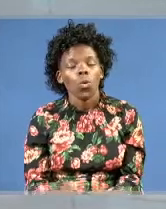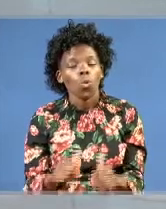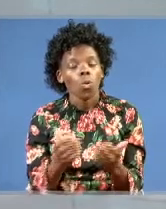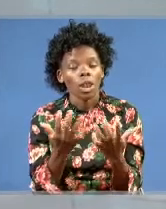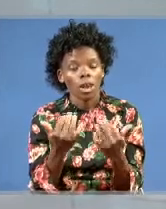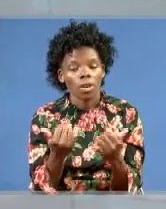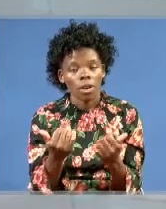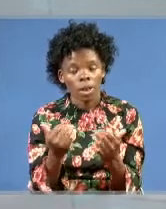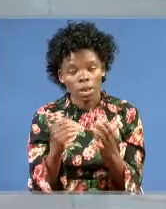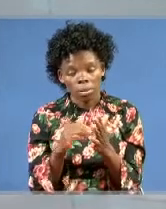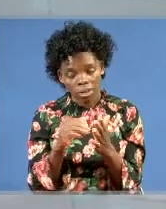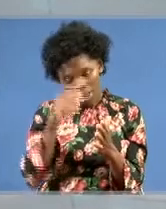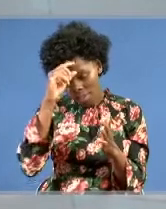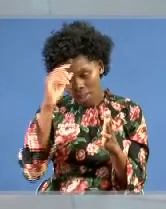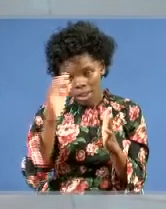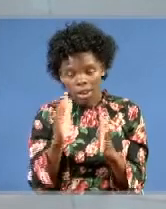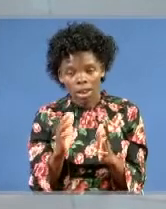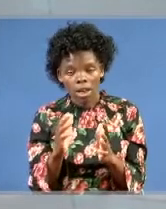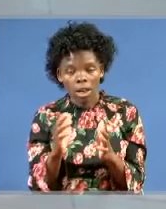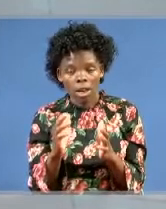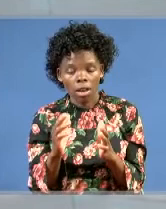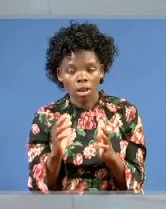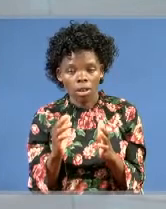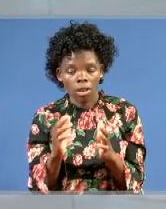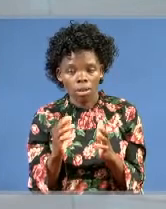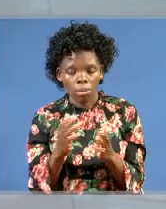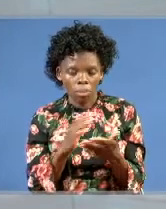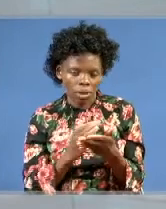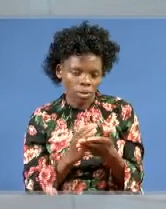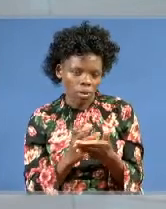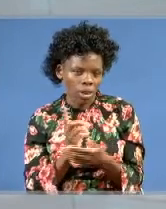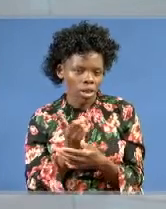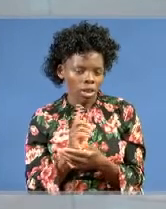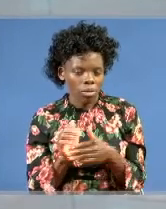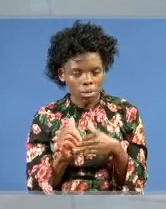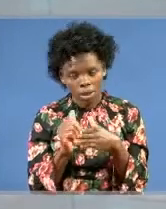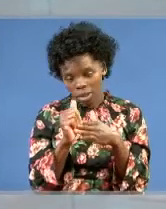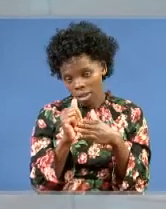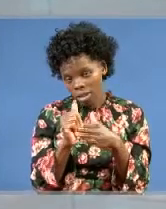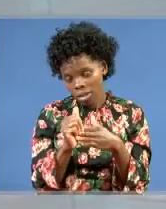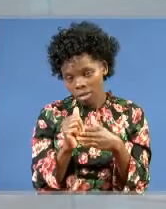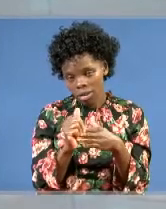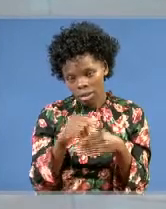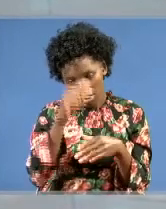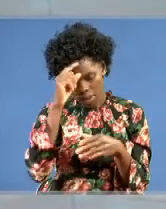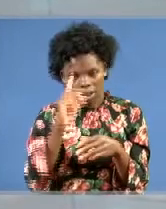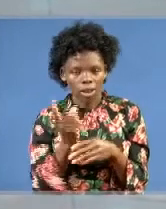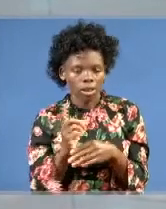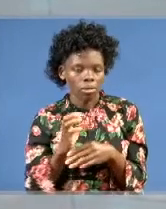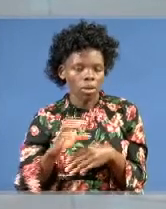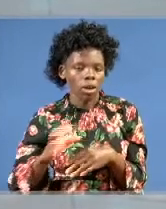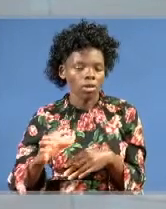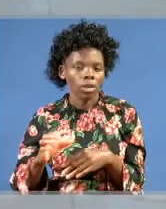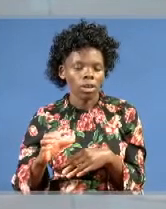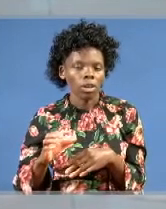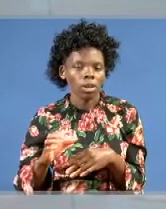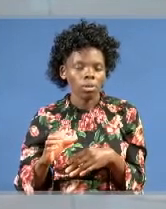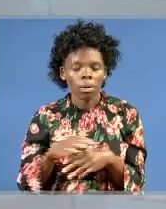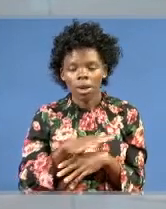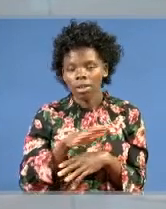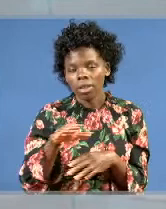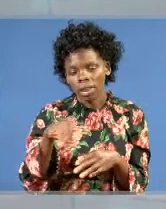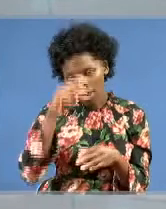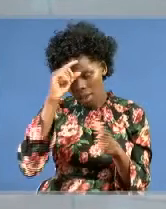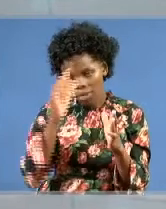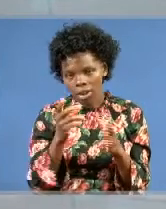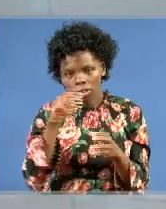Well, now in matters governance, a war of words has erupted between Nairobi leaders on the status of governance in Nairobi County by the area